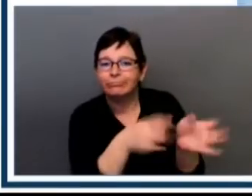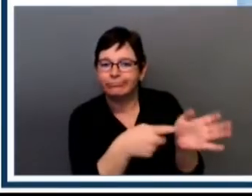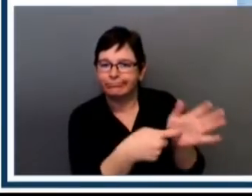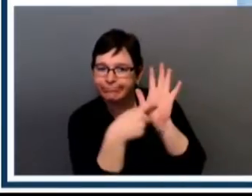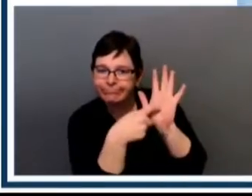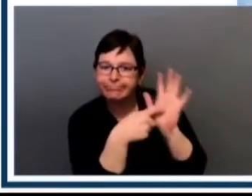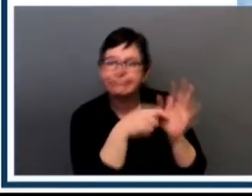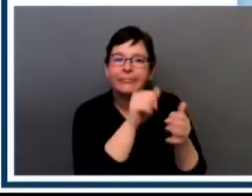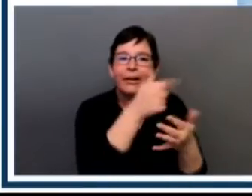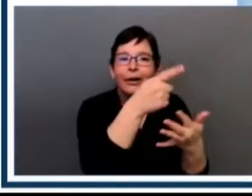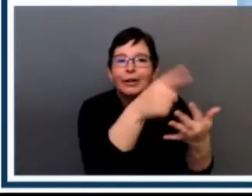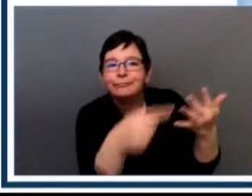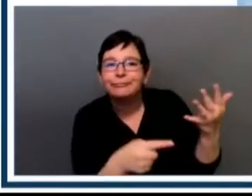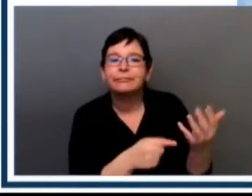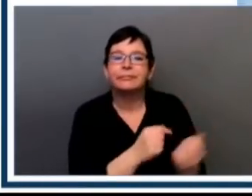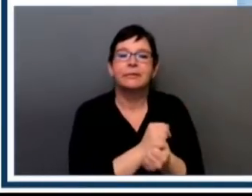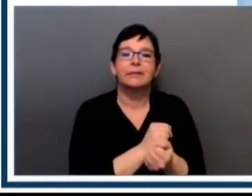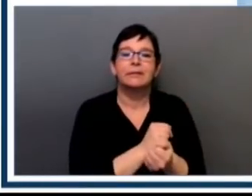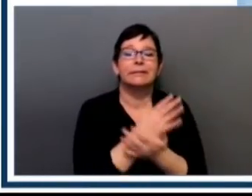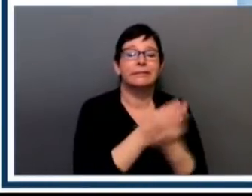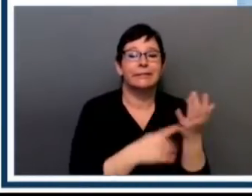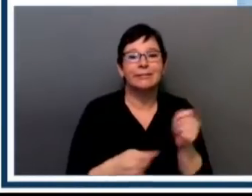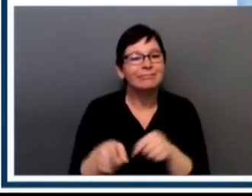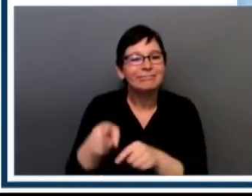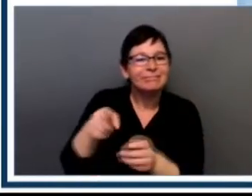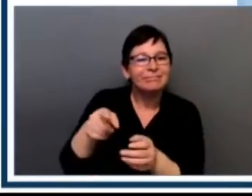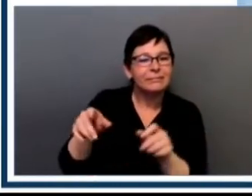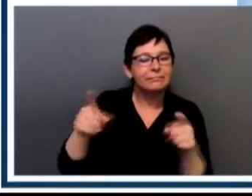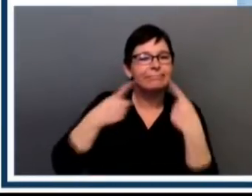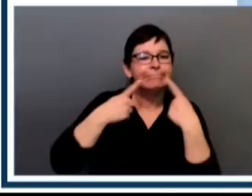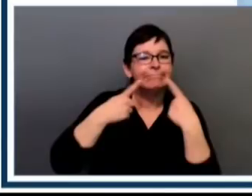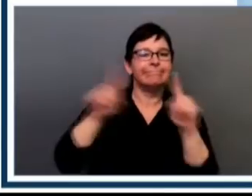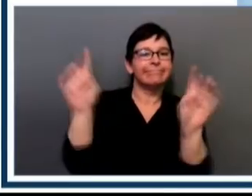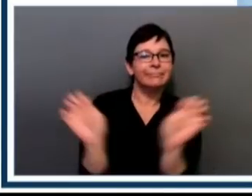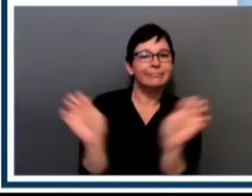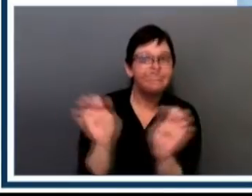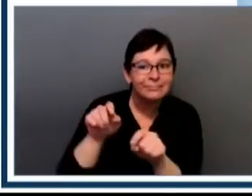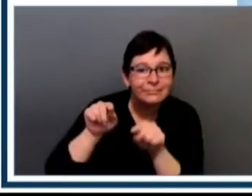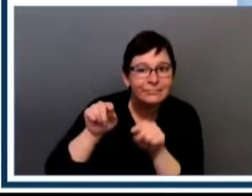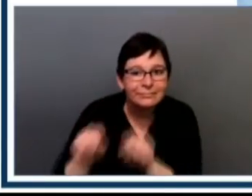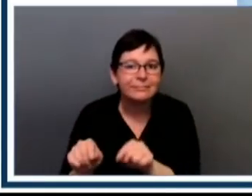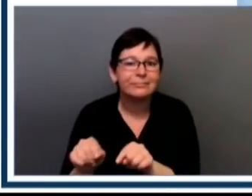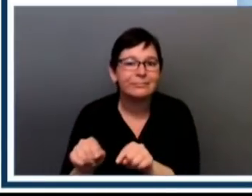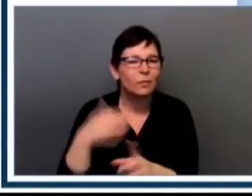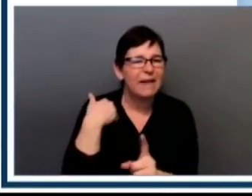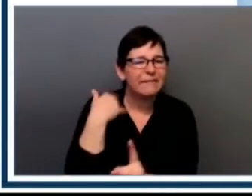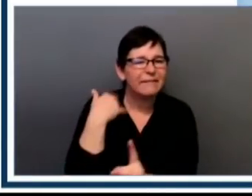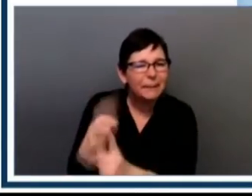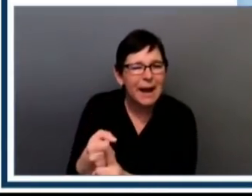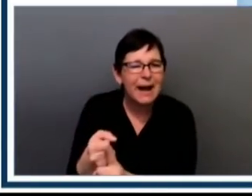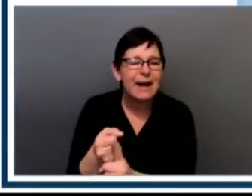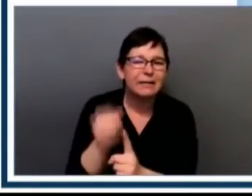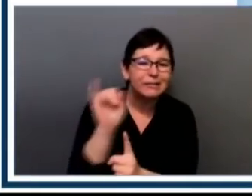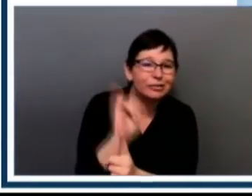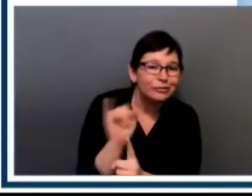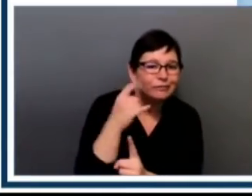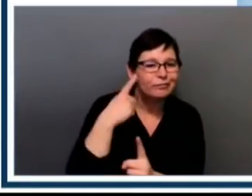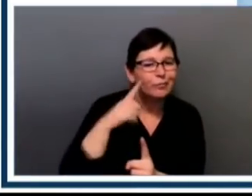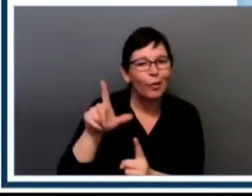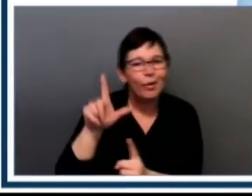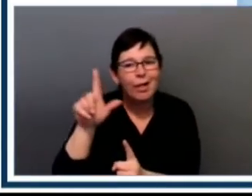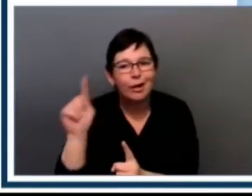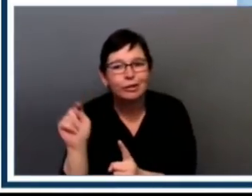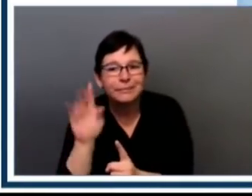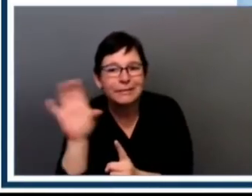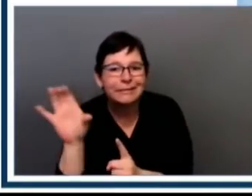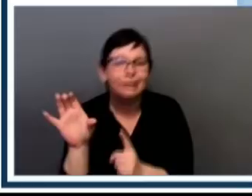care facilities. Certainly around housing, there was some impacts. But my expectation is that the